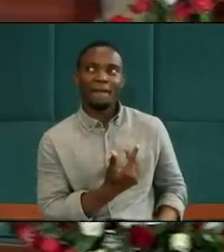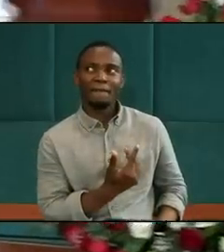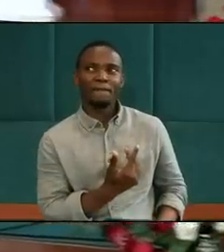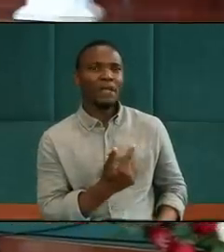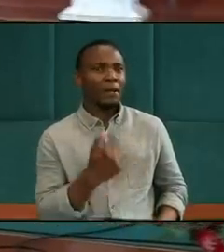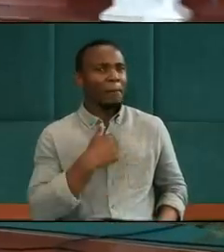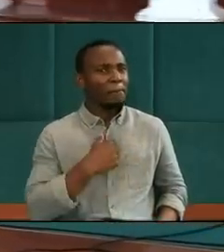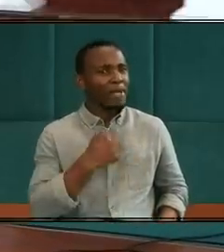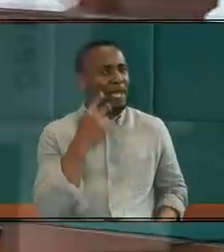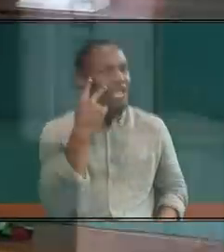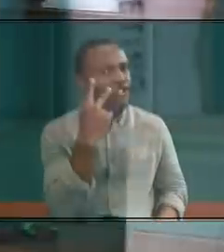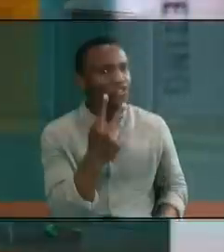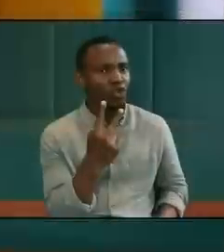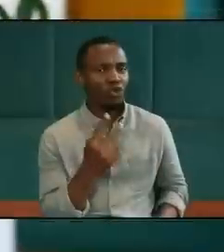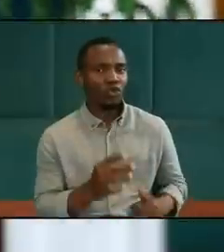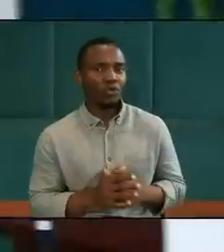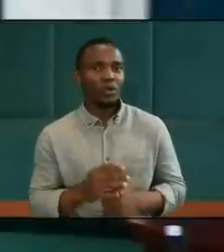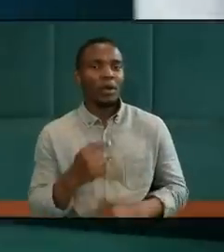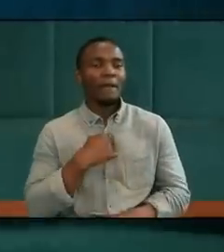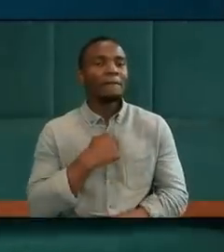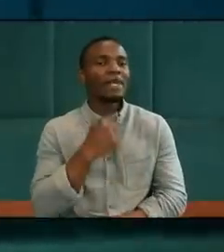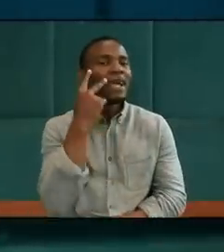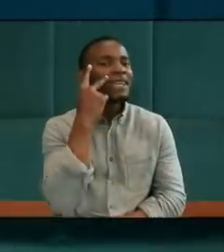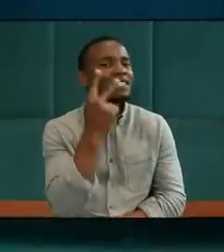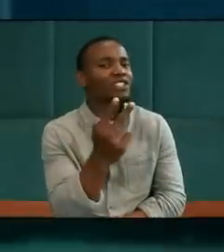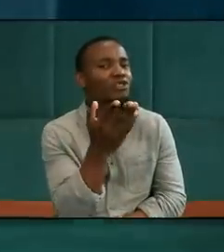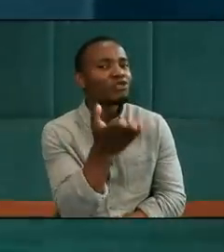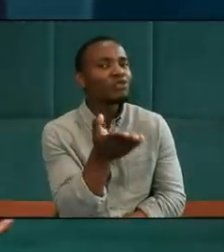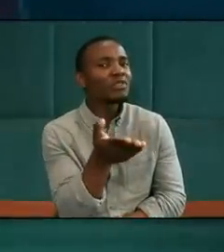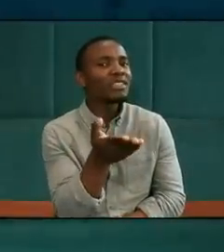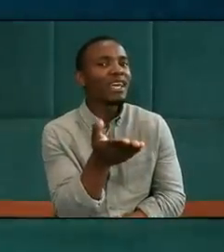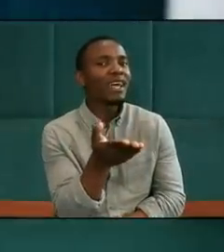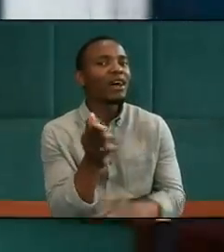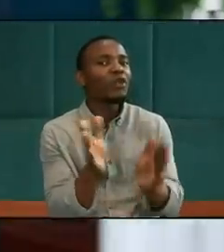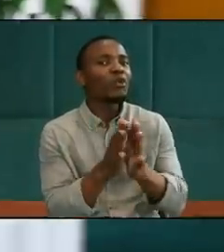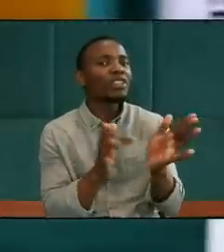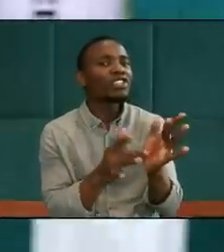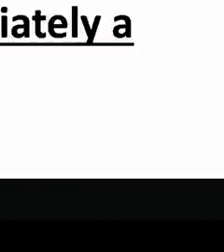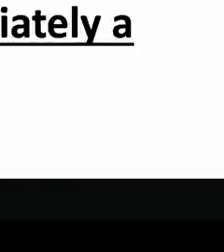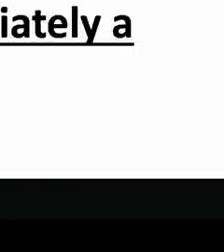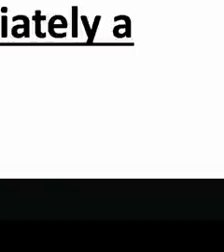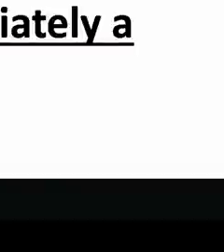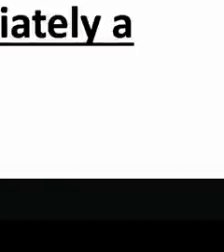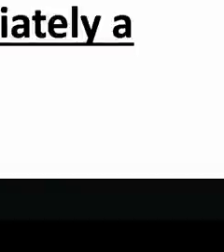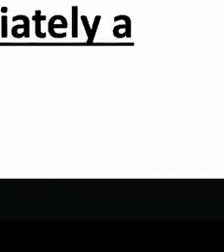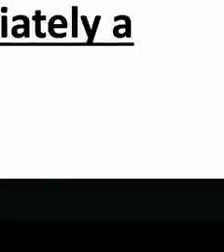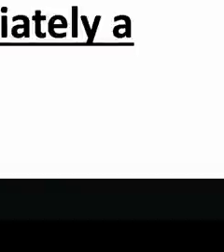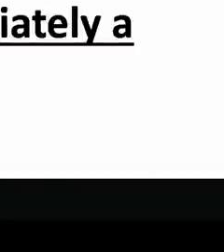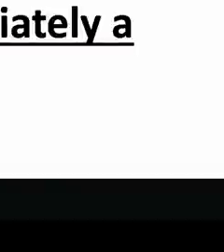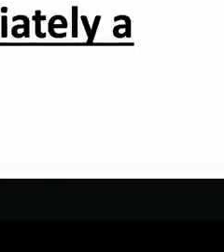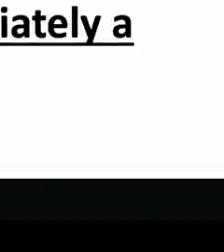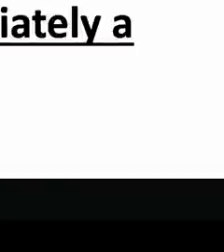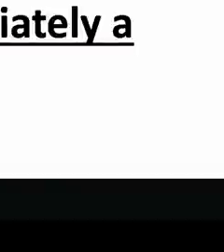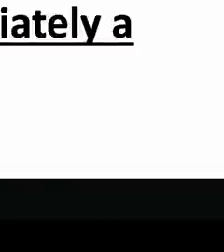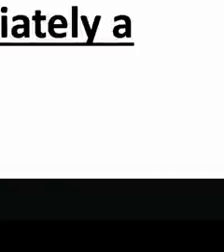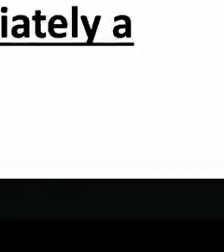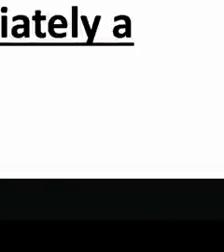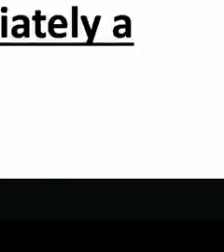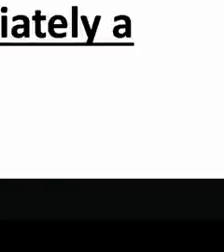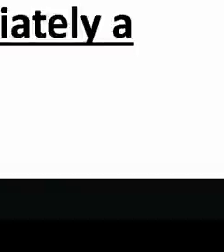Didn't I see you?" He watches. "Didn't I see you in the garden with this man?" Evidence.